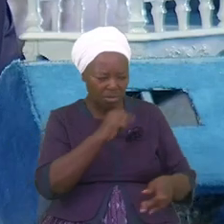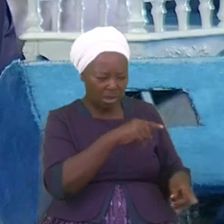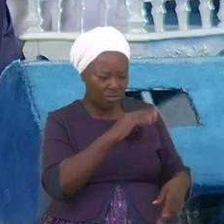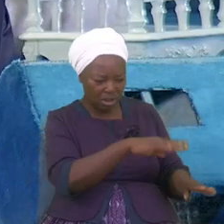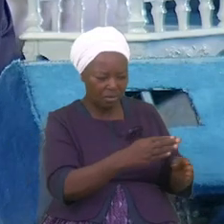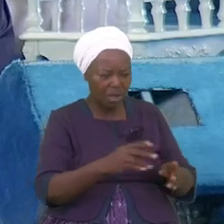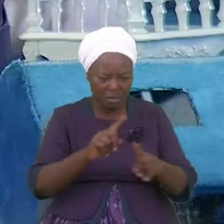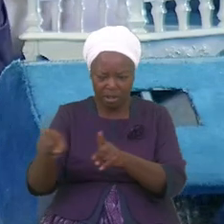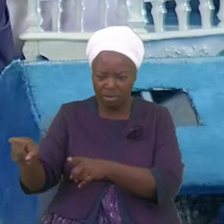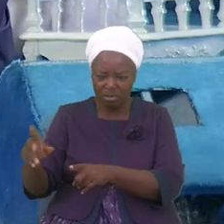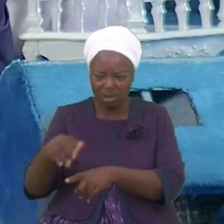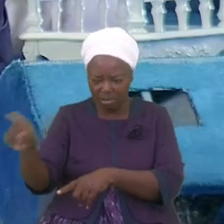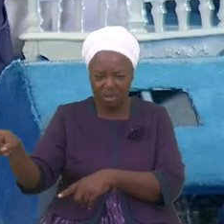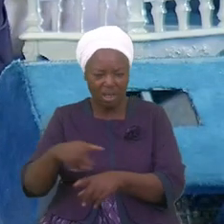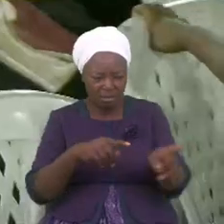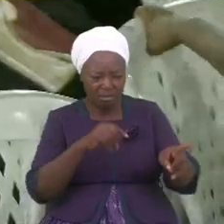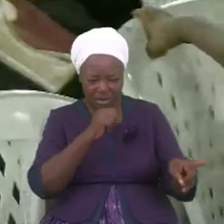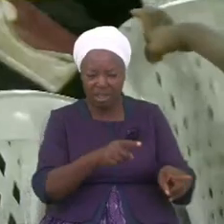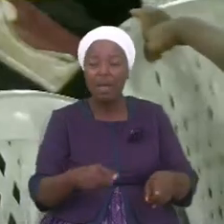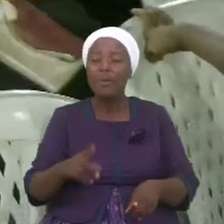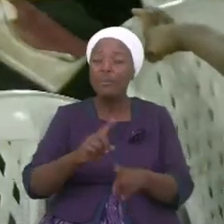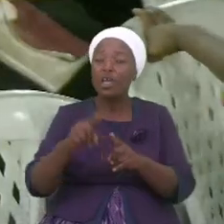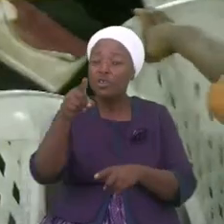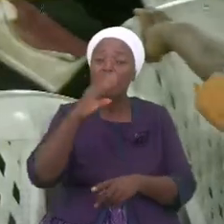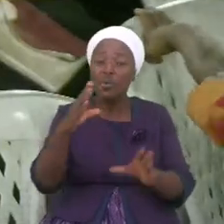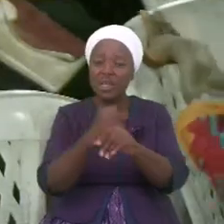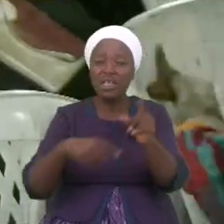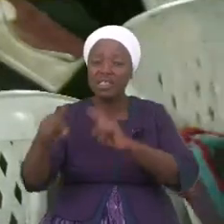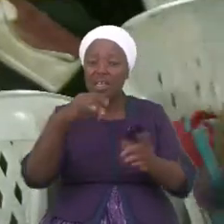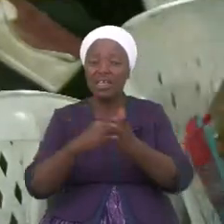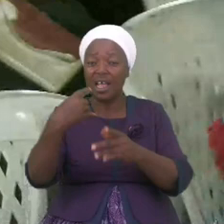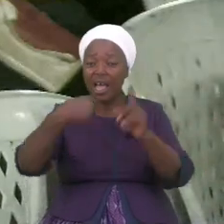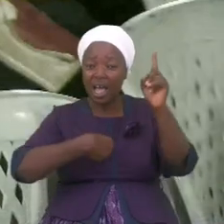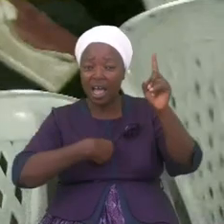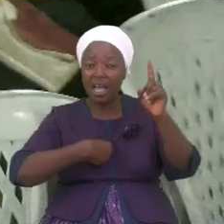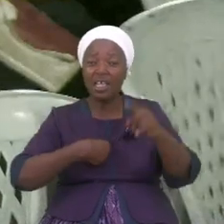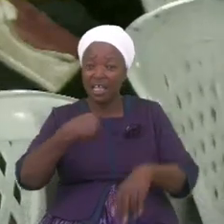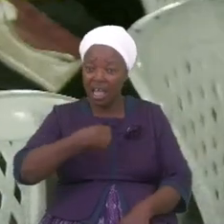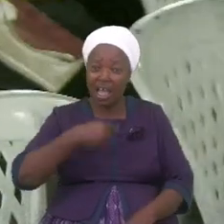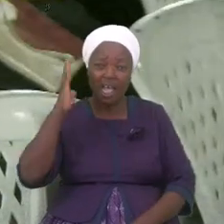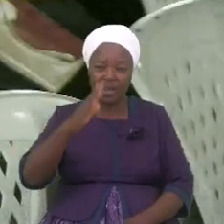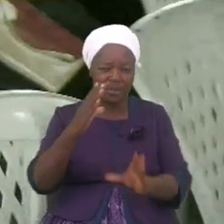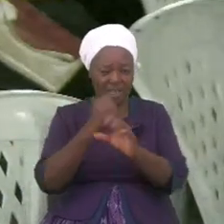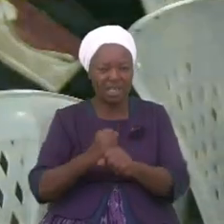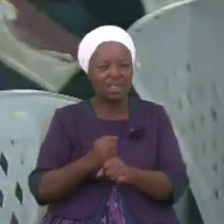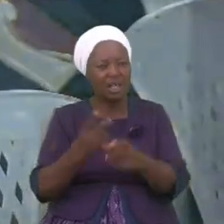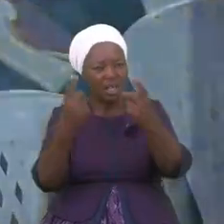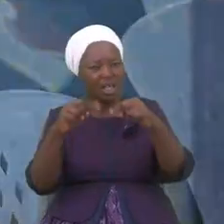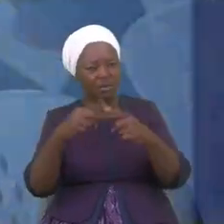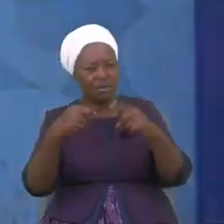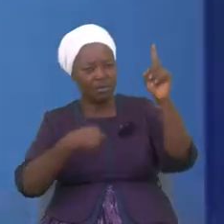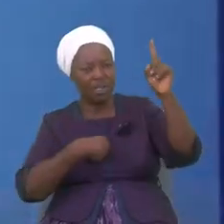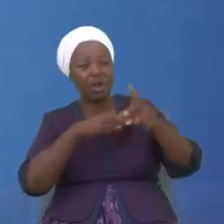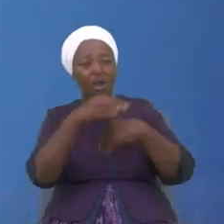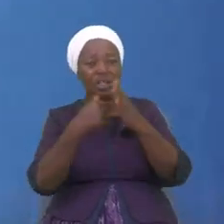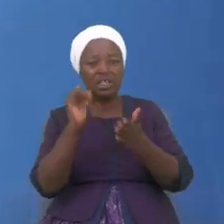get. I will get. Come unto me, all ye that labor and are heavy